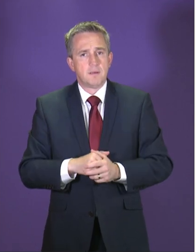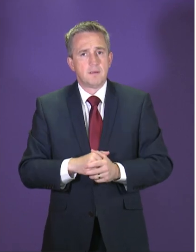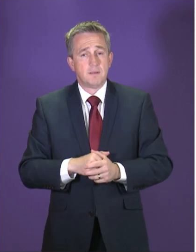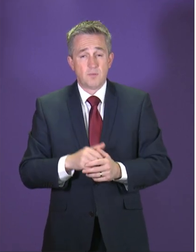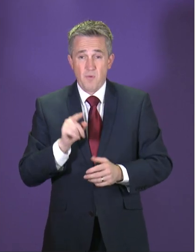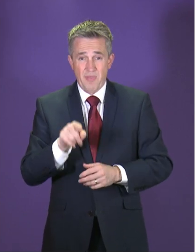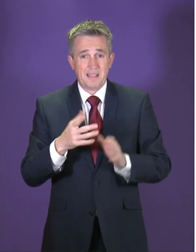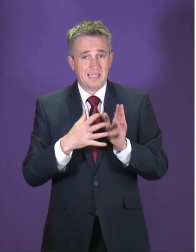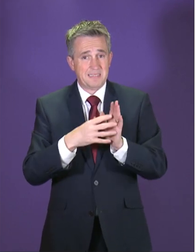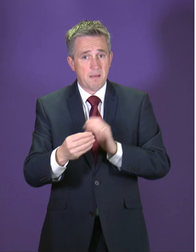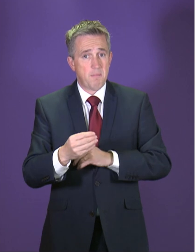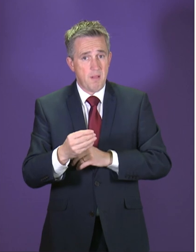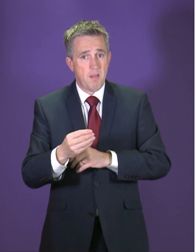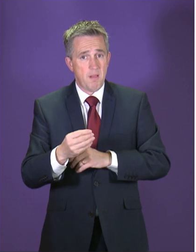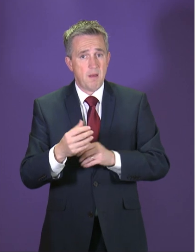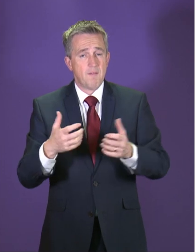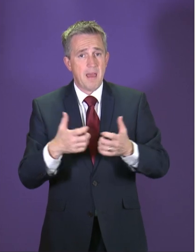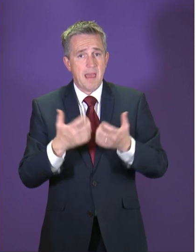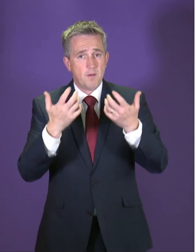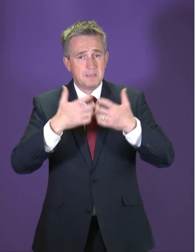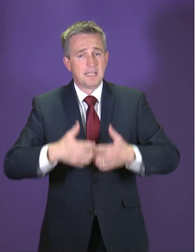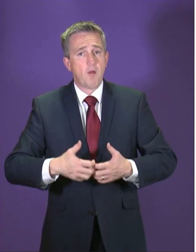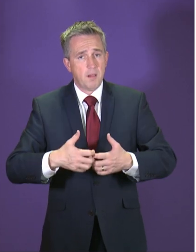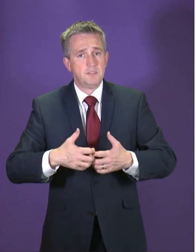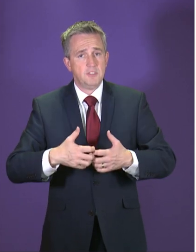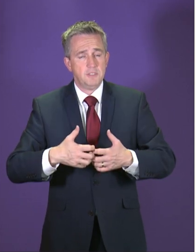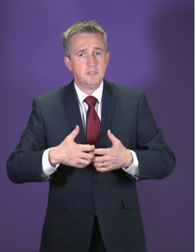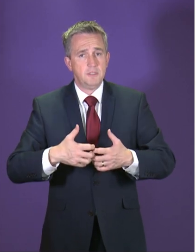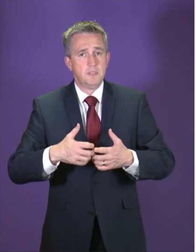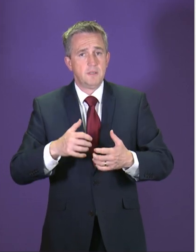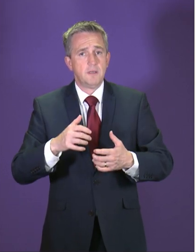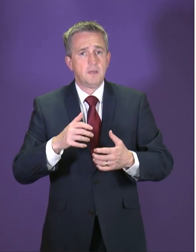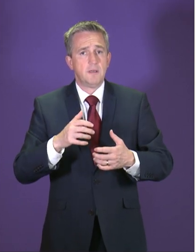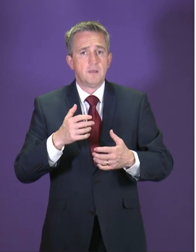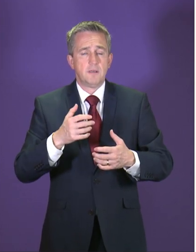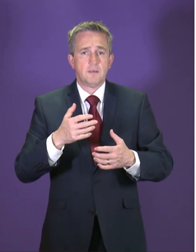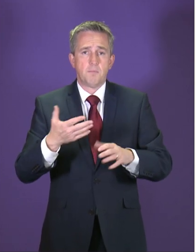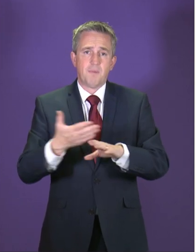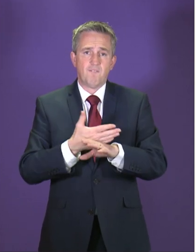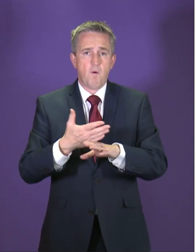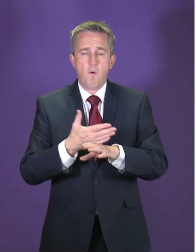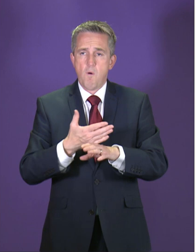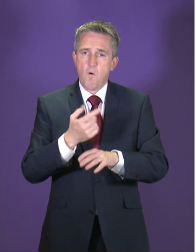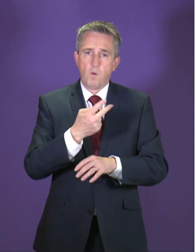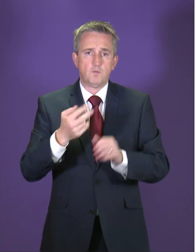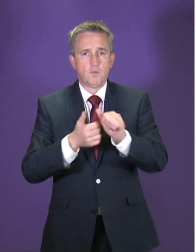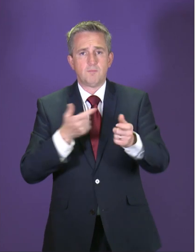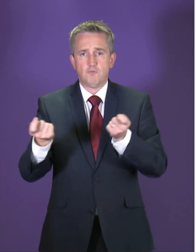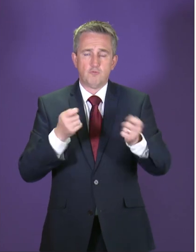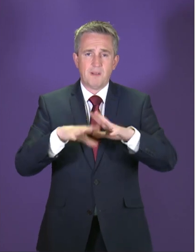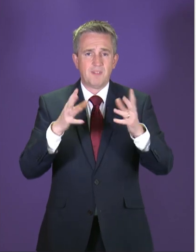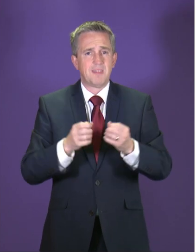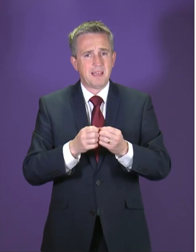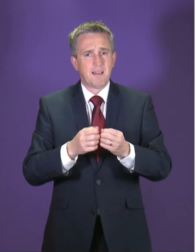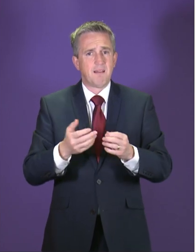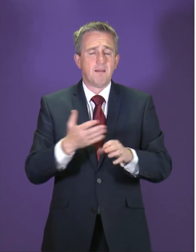an example of the of technology in the pre-monopoly days, resulting from